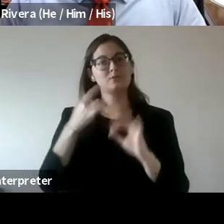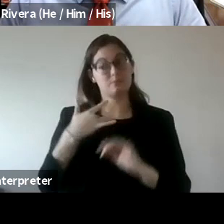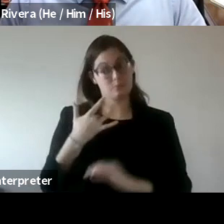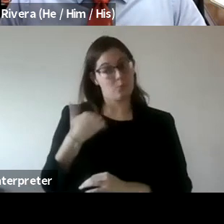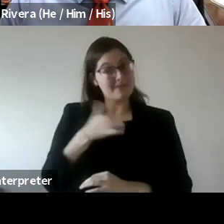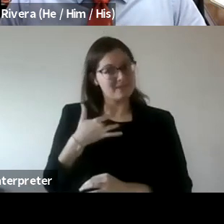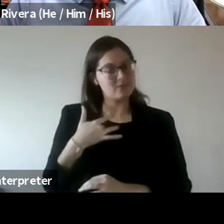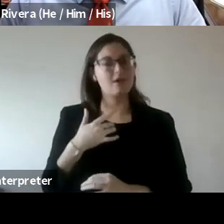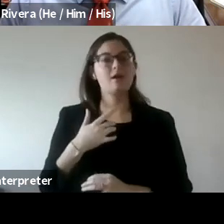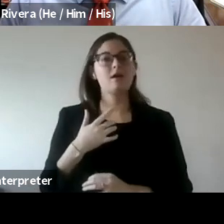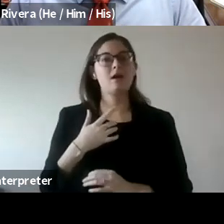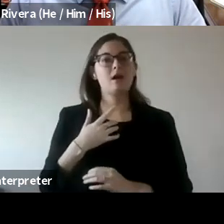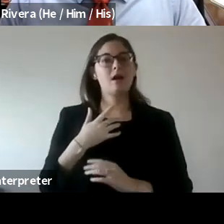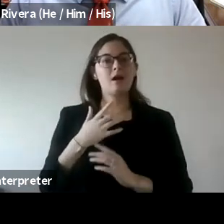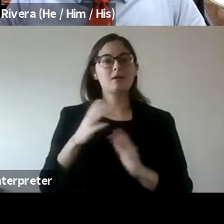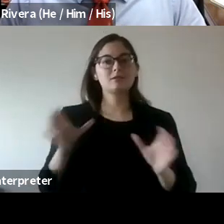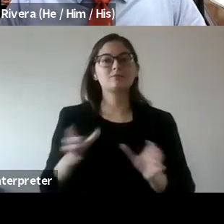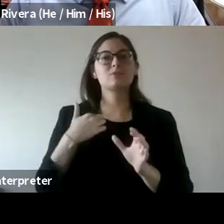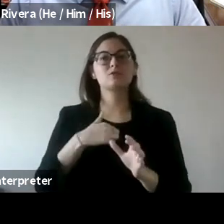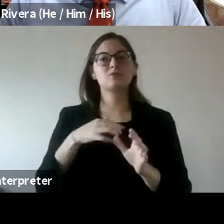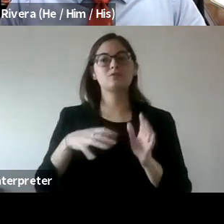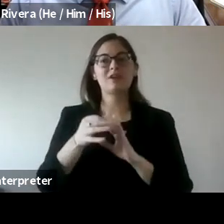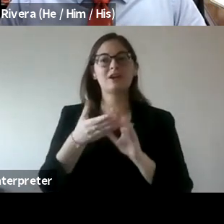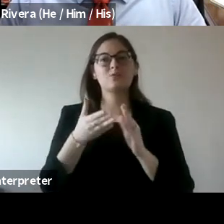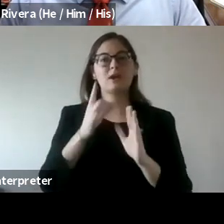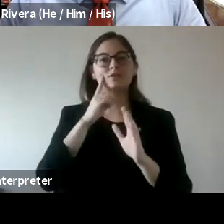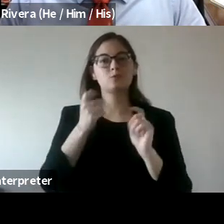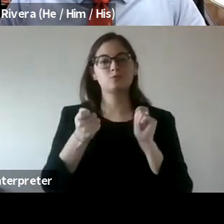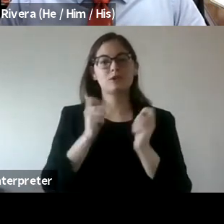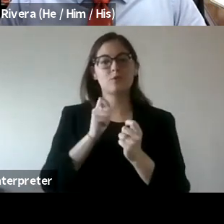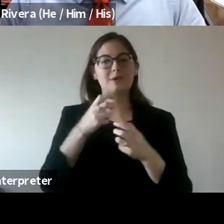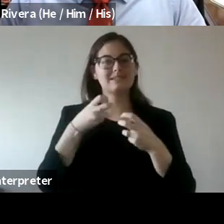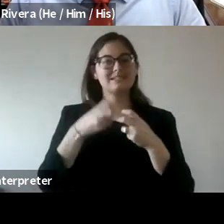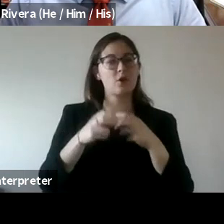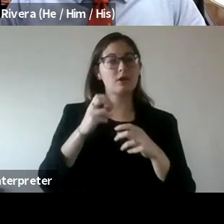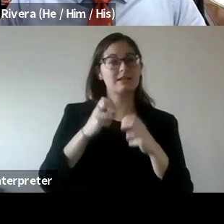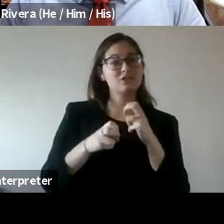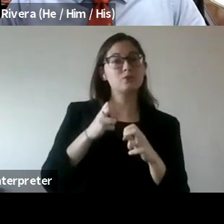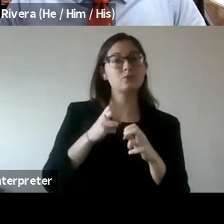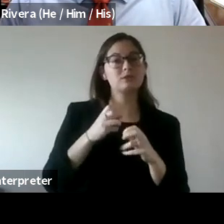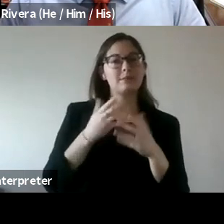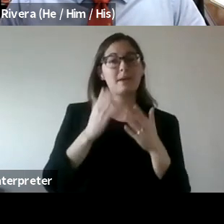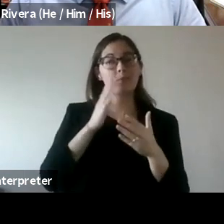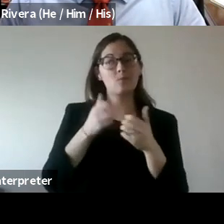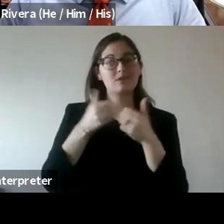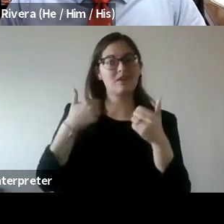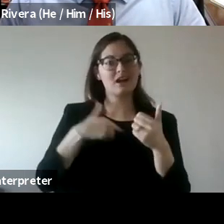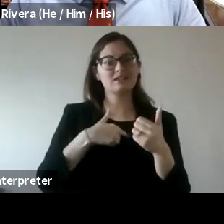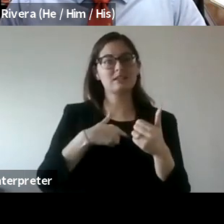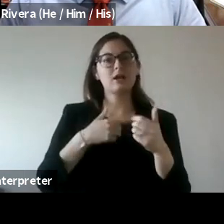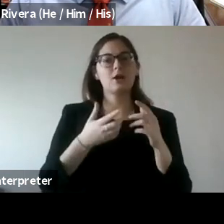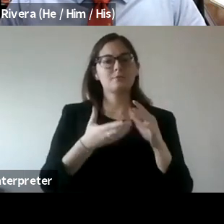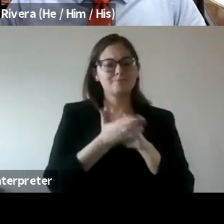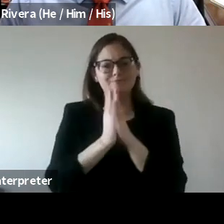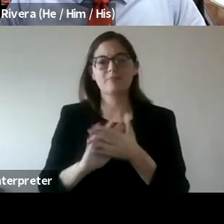find ways to transform difficult issues that might threaten to divide us into opportunities to build understanding and to